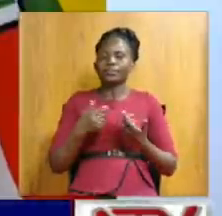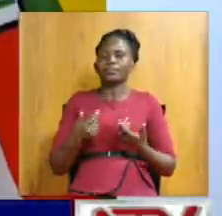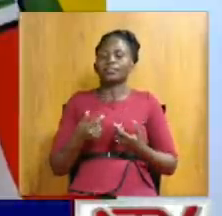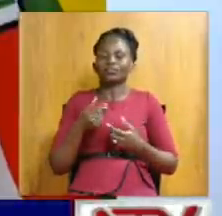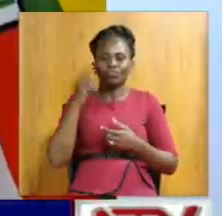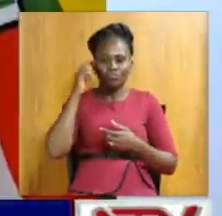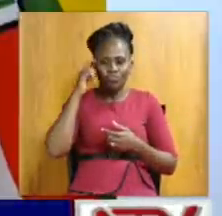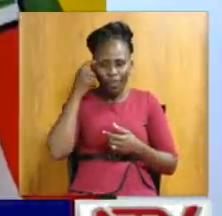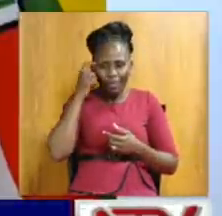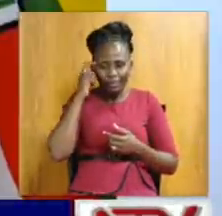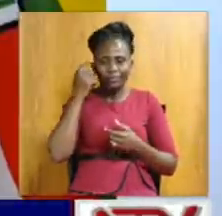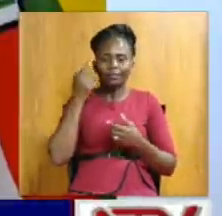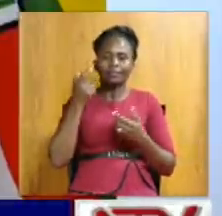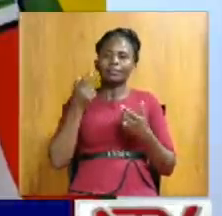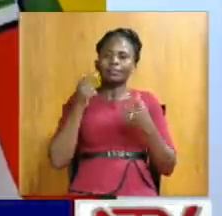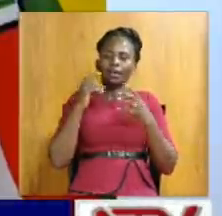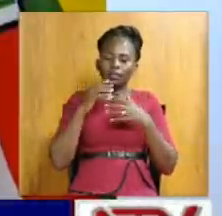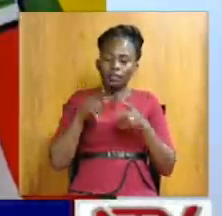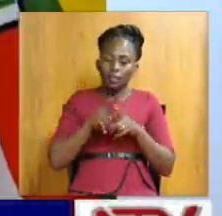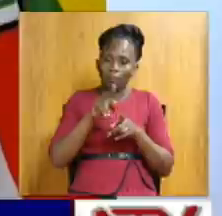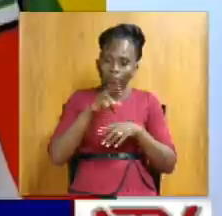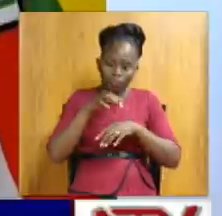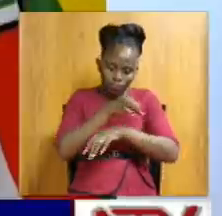brain even, and nerves.